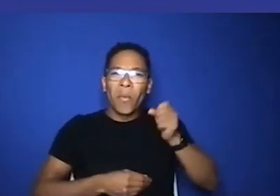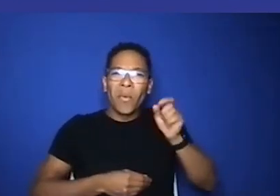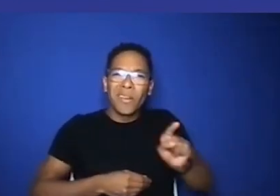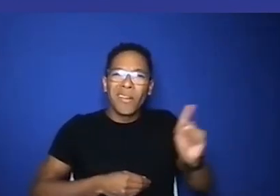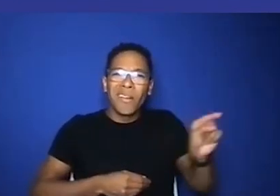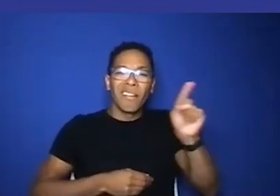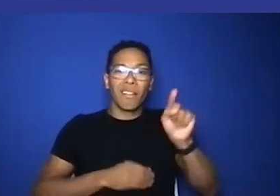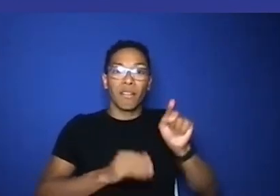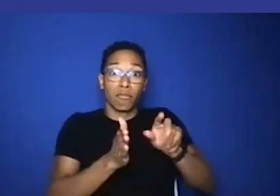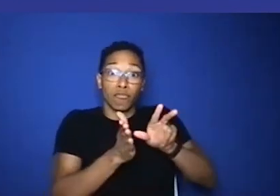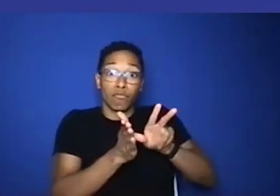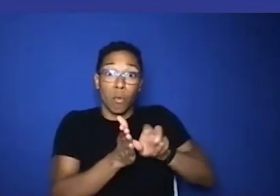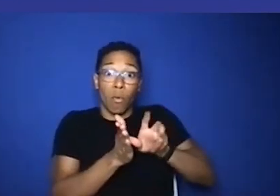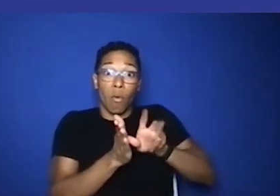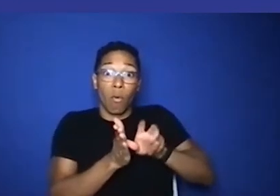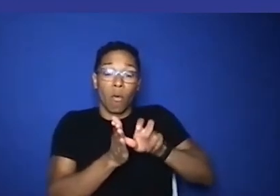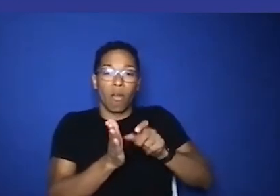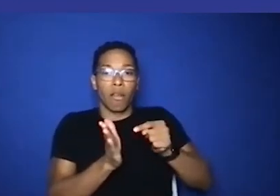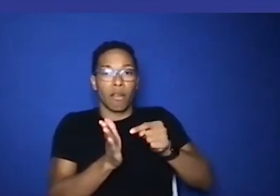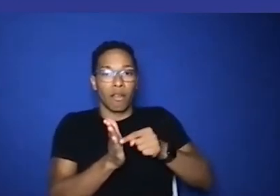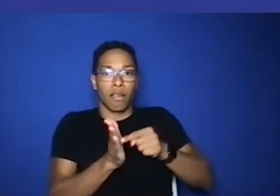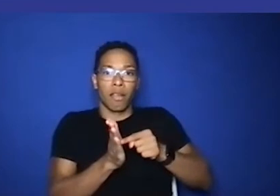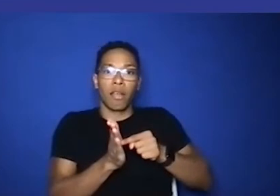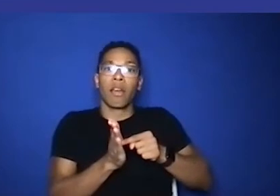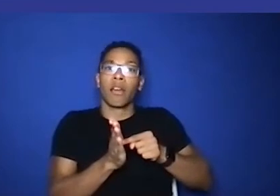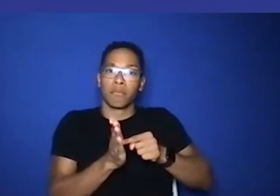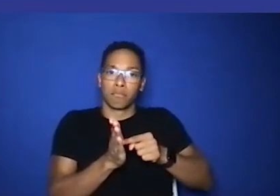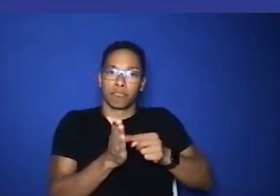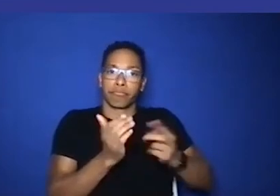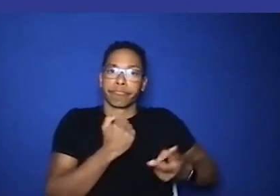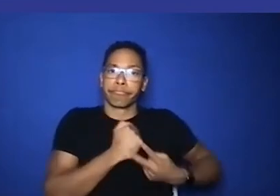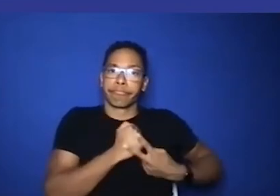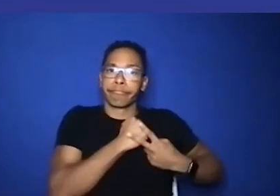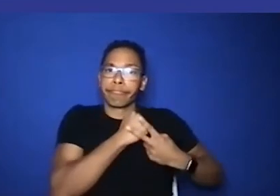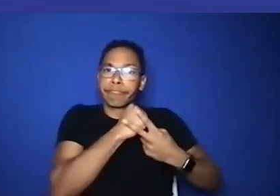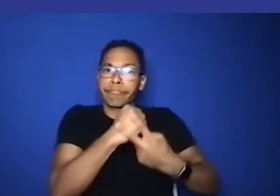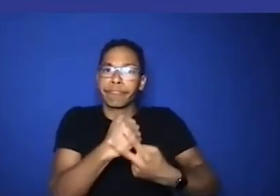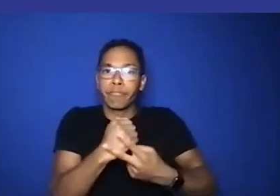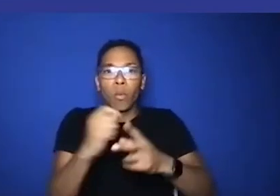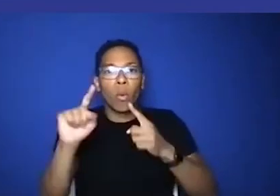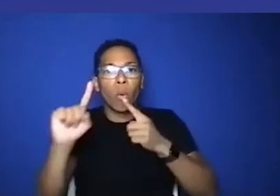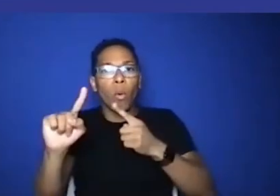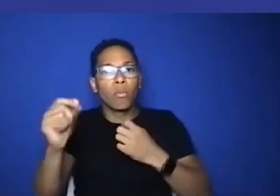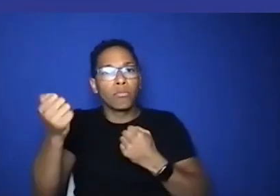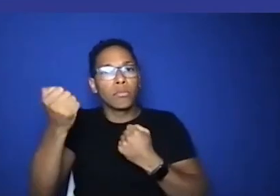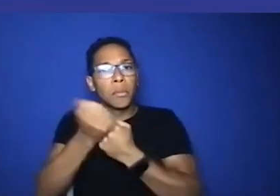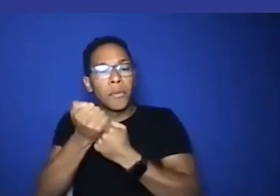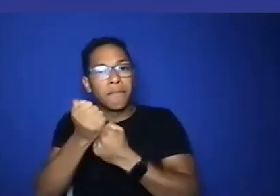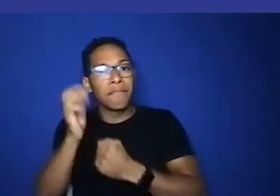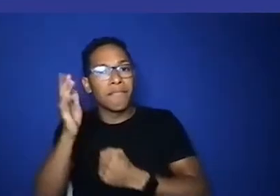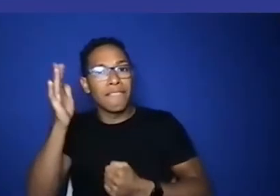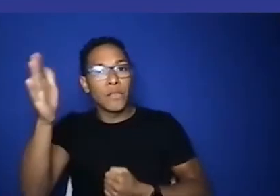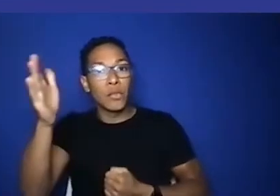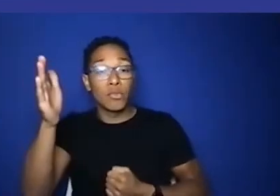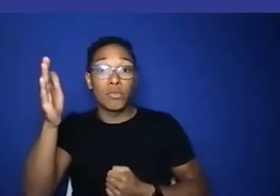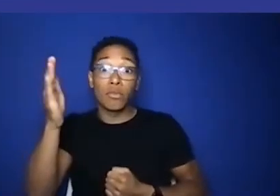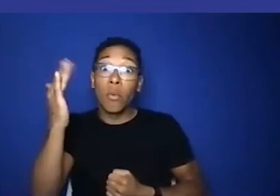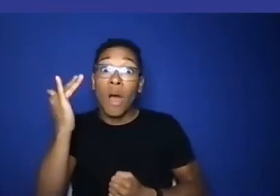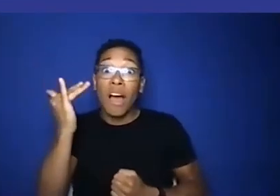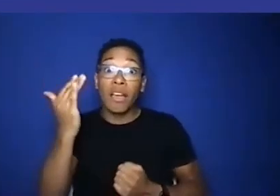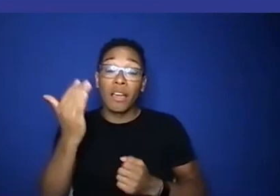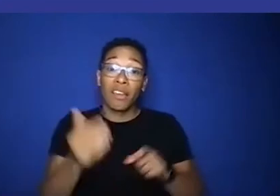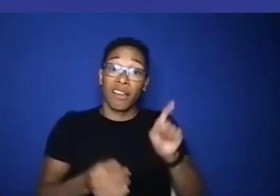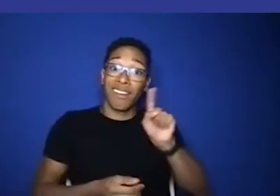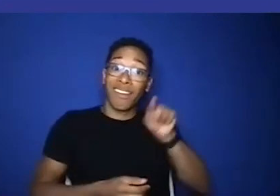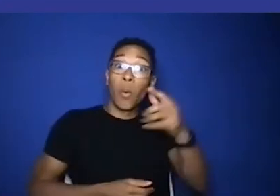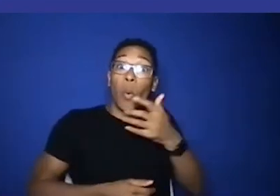support the future, right? They're made because once those elders pass,